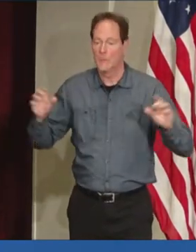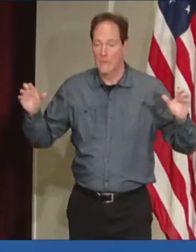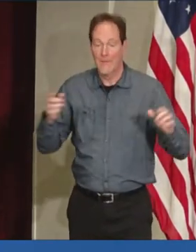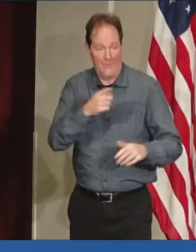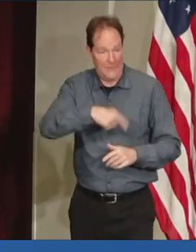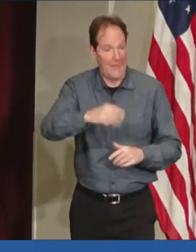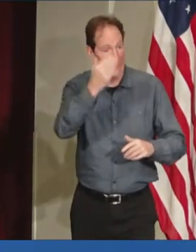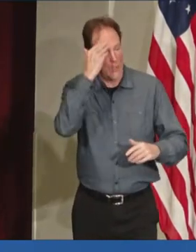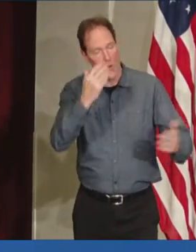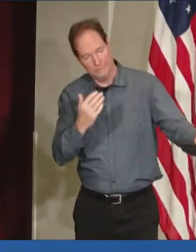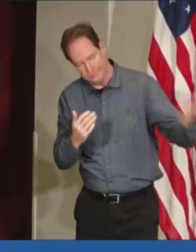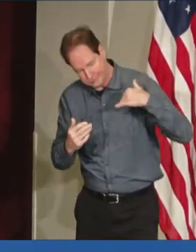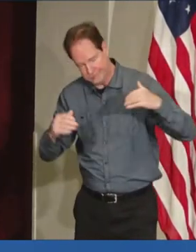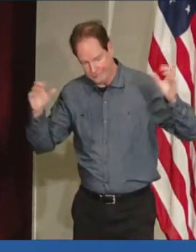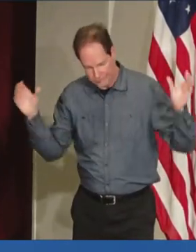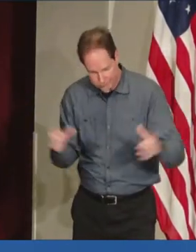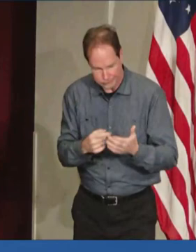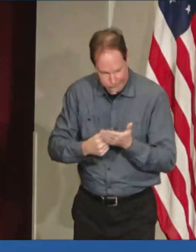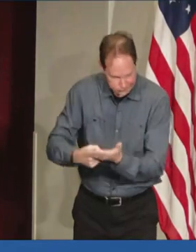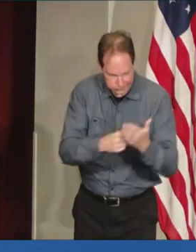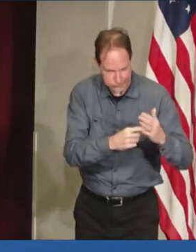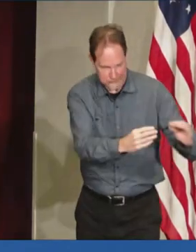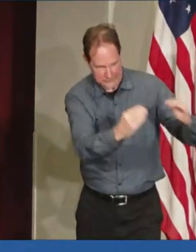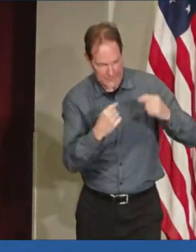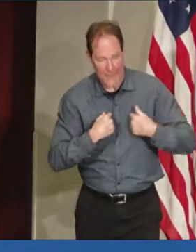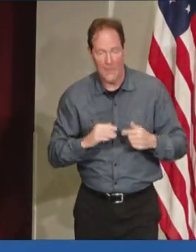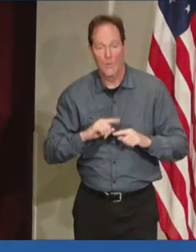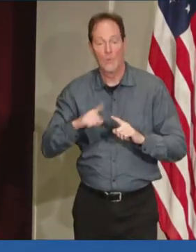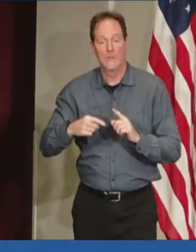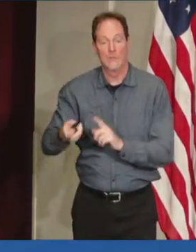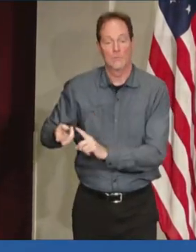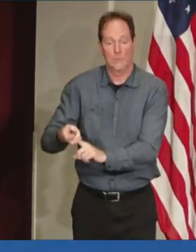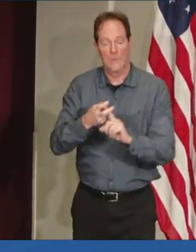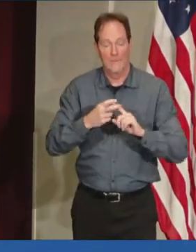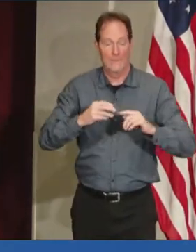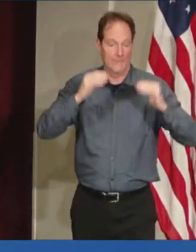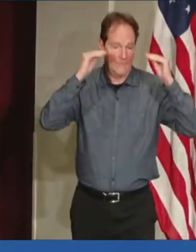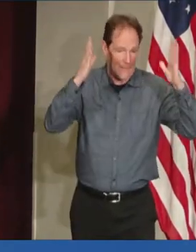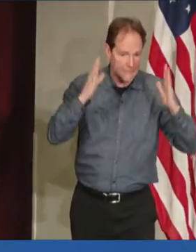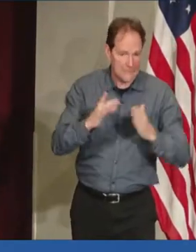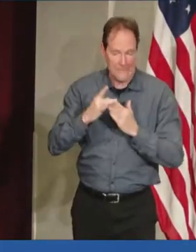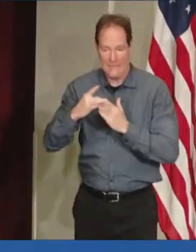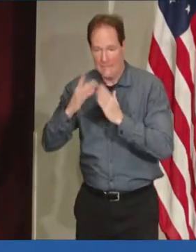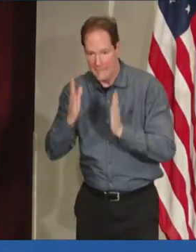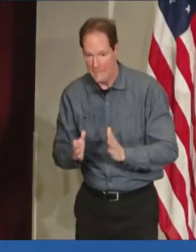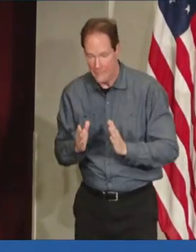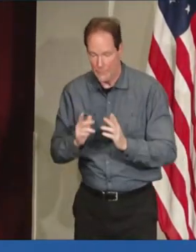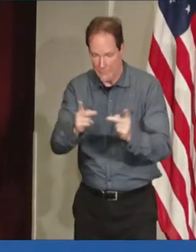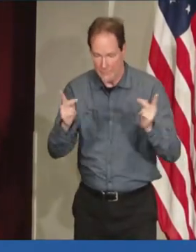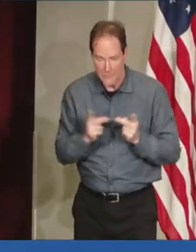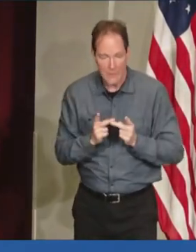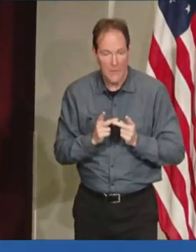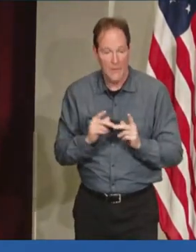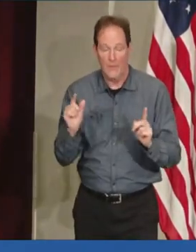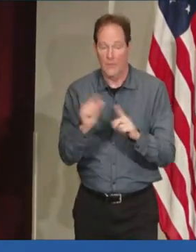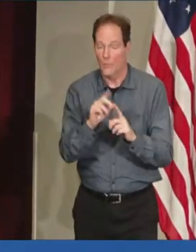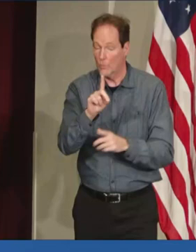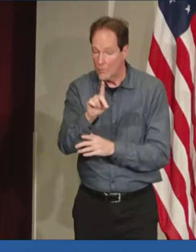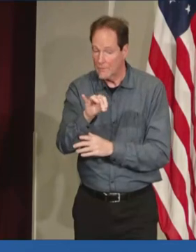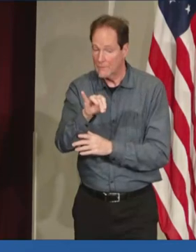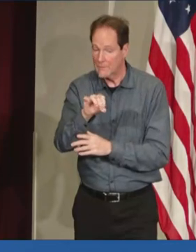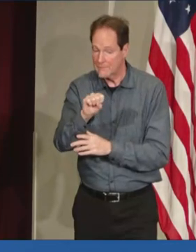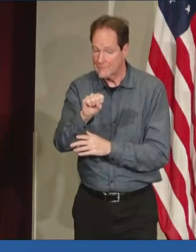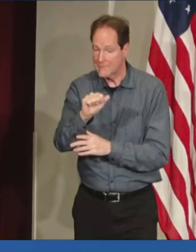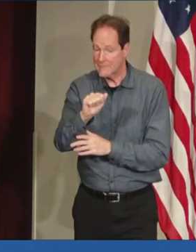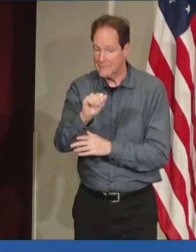that. And when you're recruiting faculty and leadership positions, the word disability, if you're